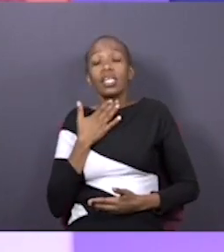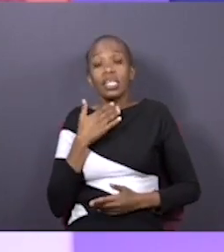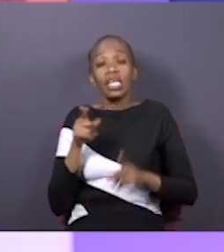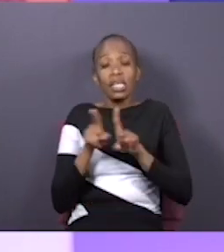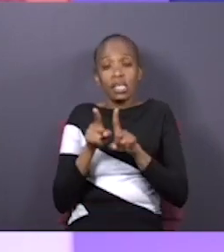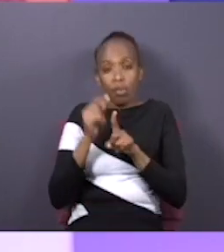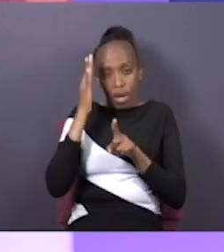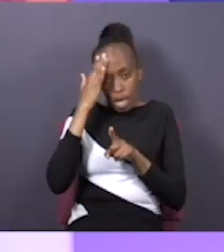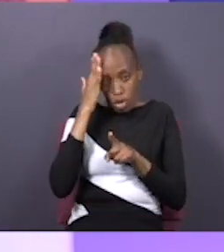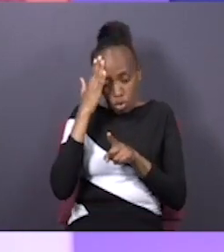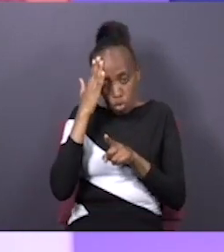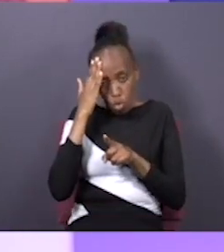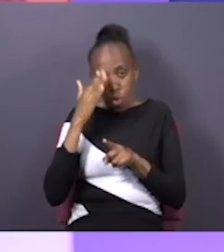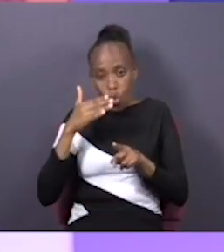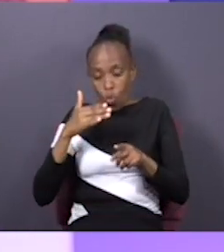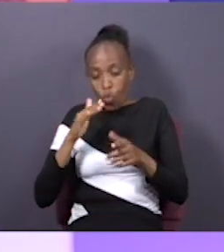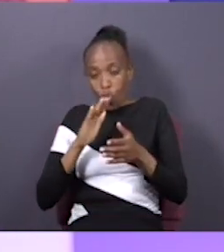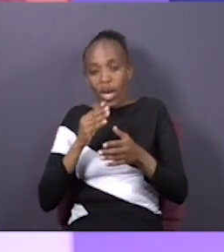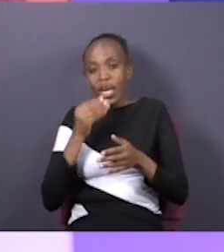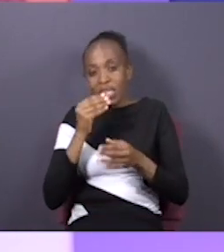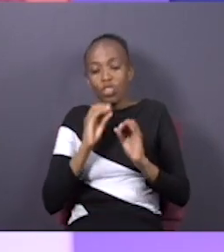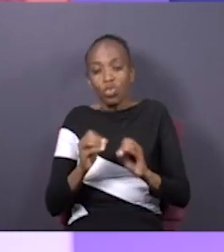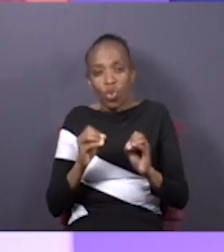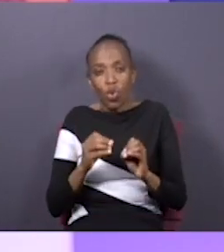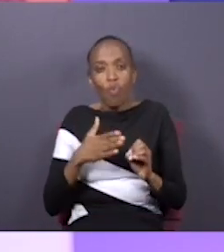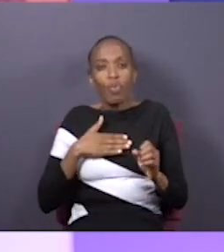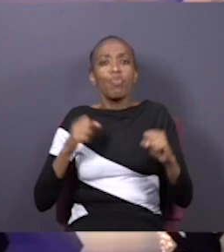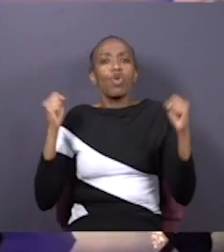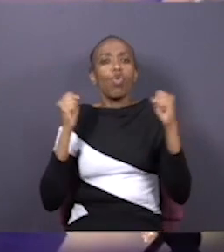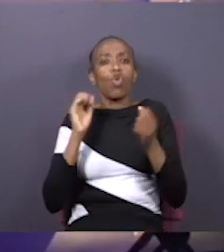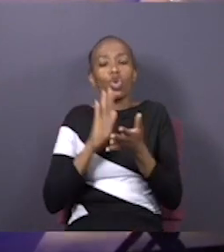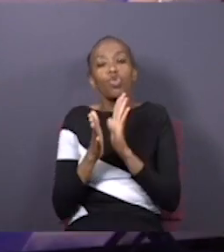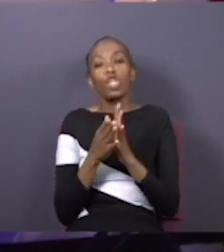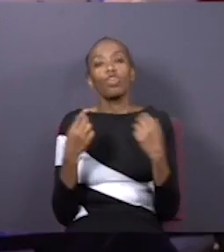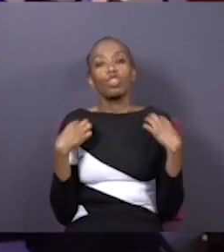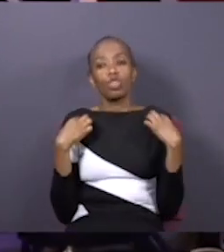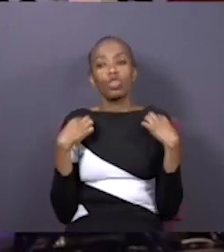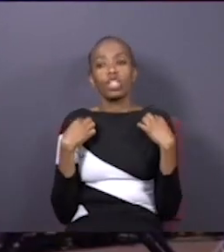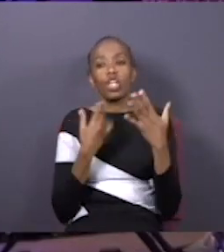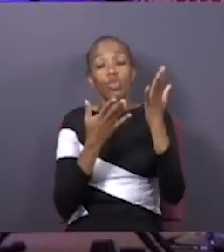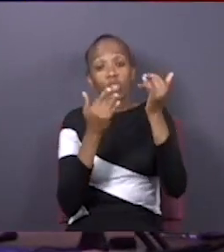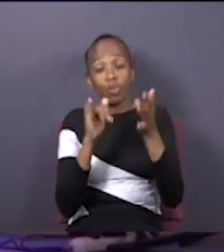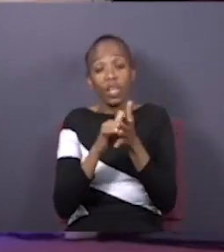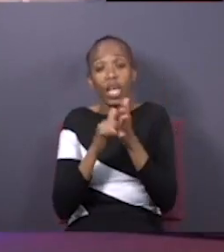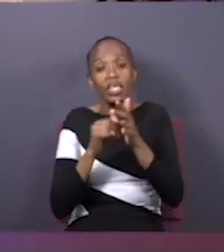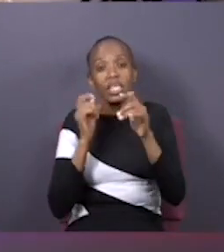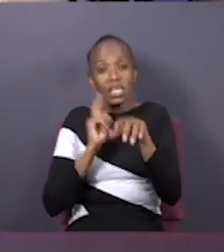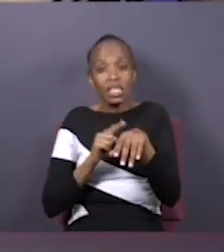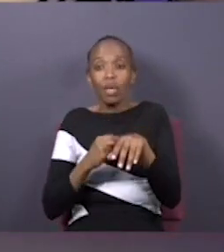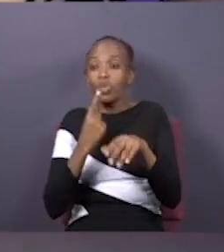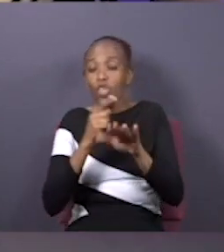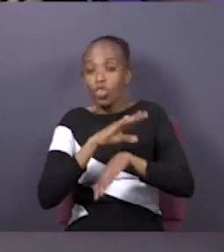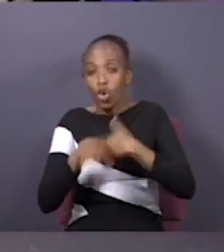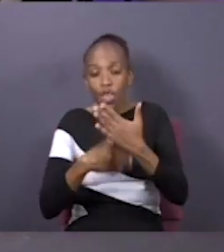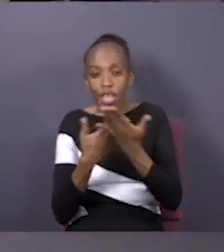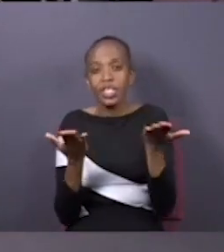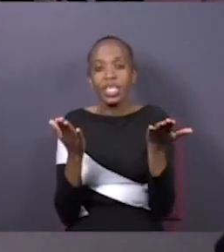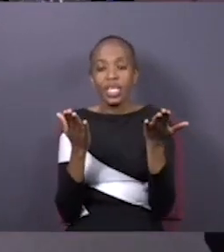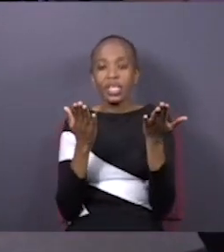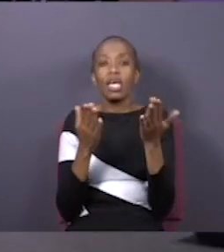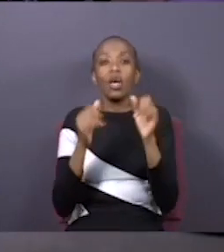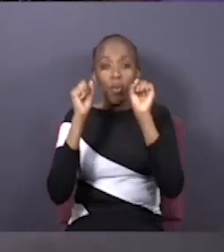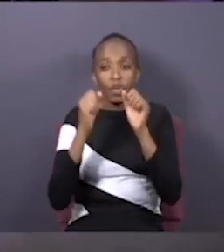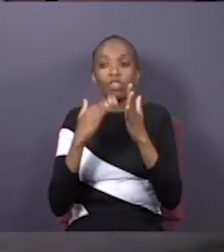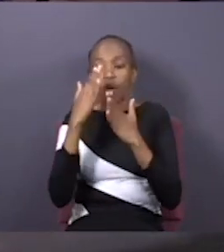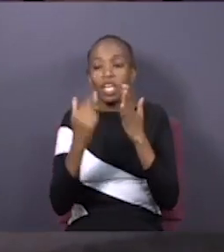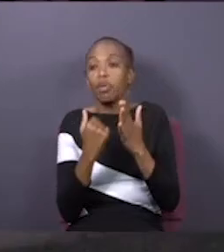have often gone without food. I have been cold and naked." And you expect that when he says all these things, he